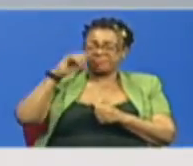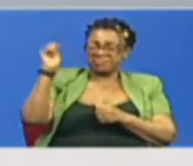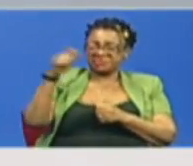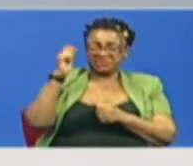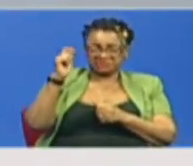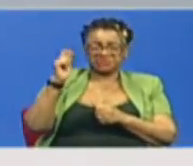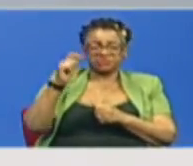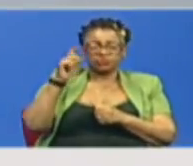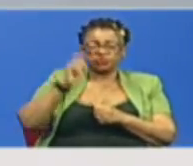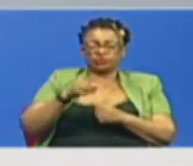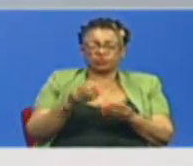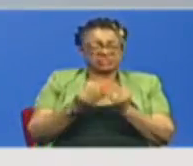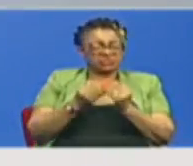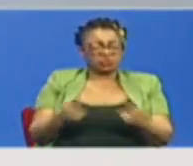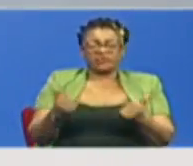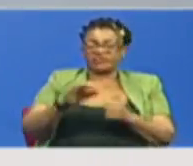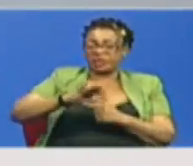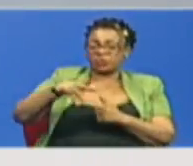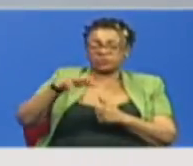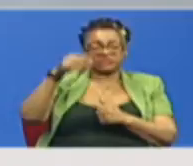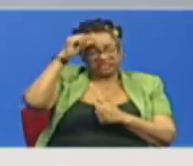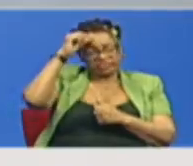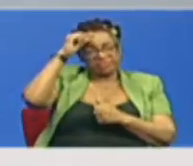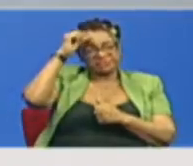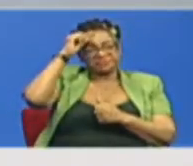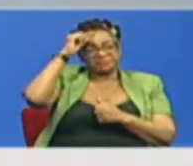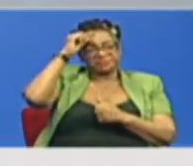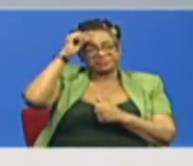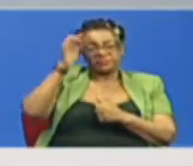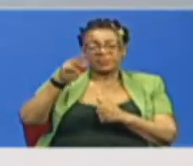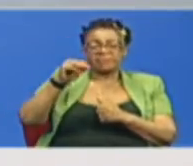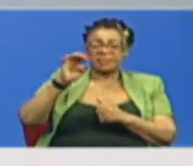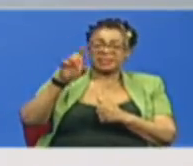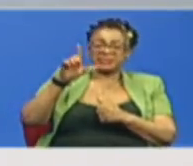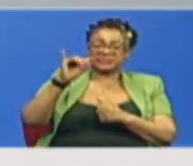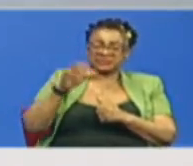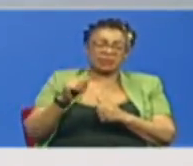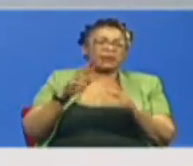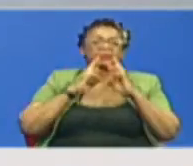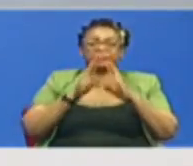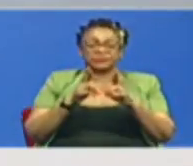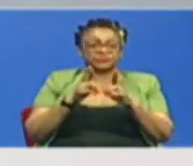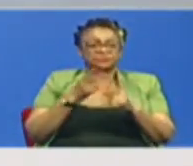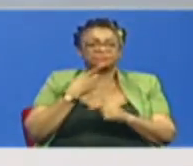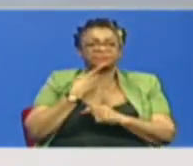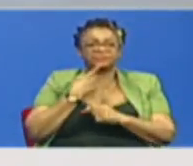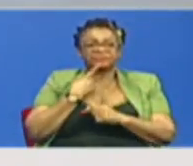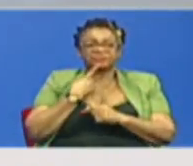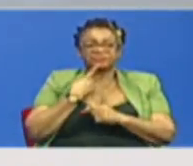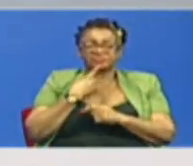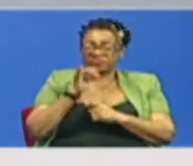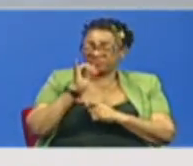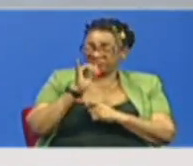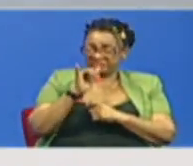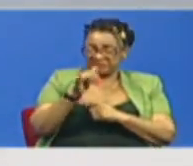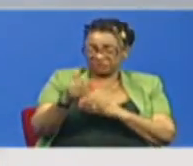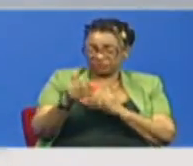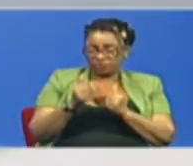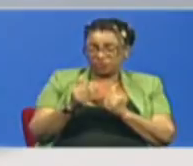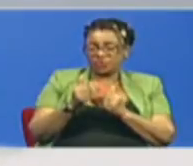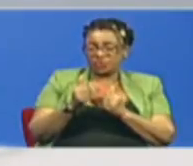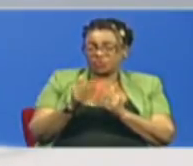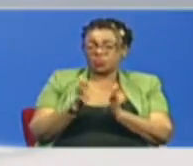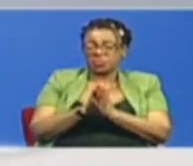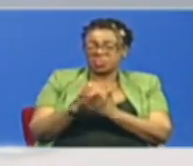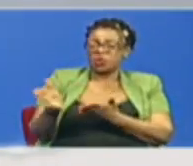to dissolve the county government. And as Melita Oletenges reports, they plan to hit the ground running soon with a collection